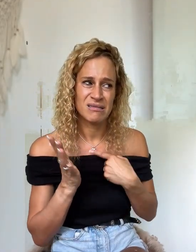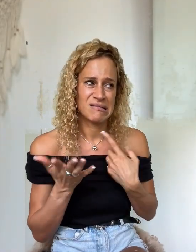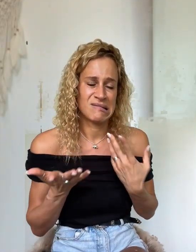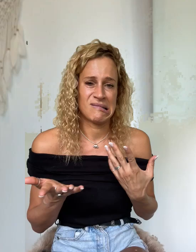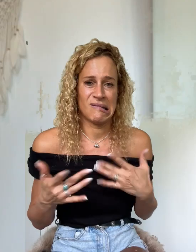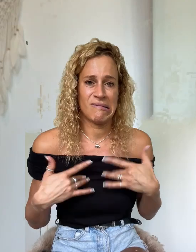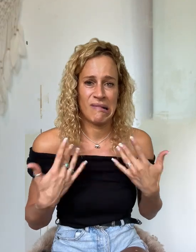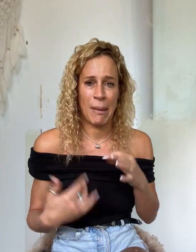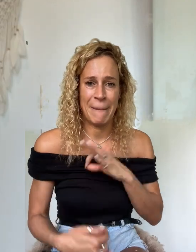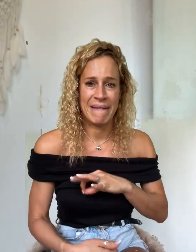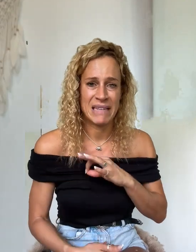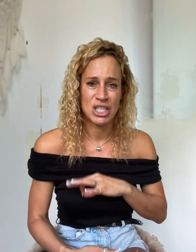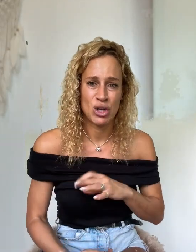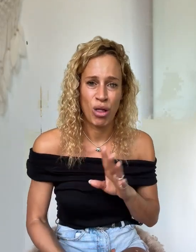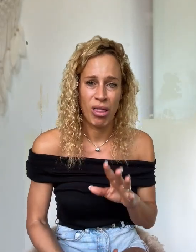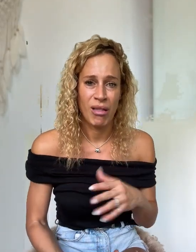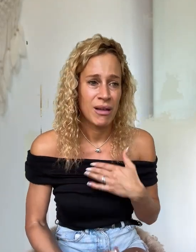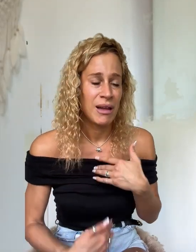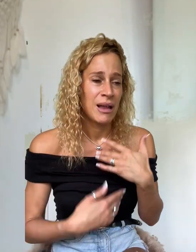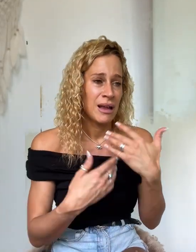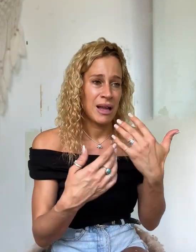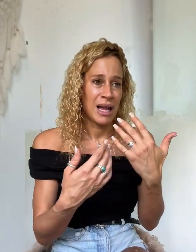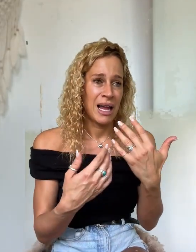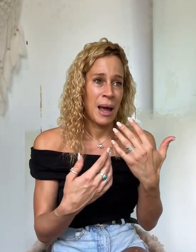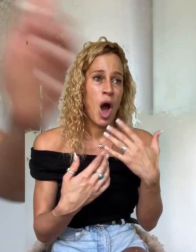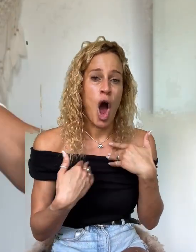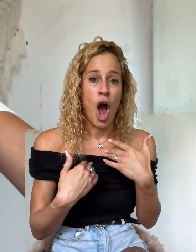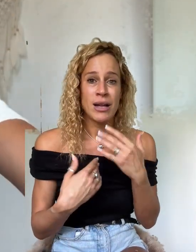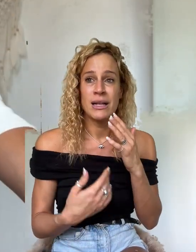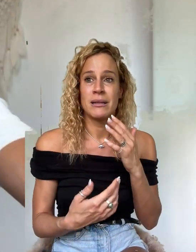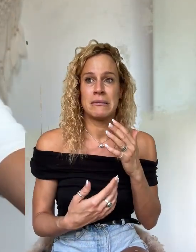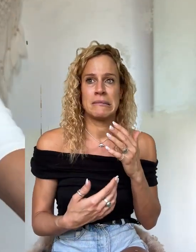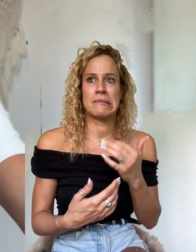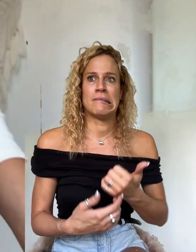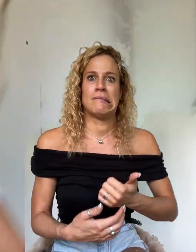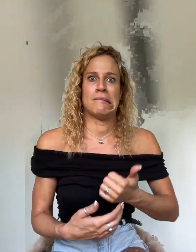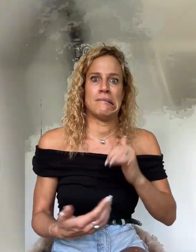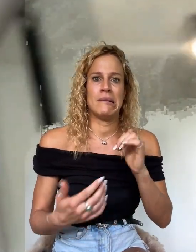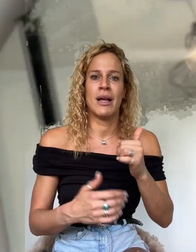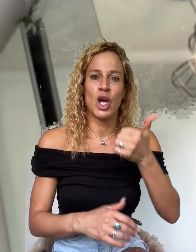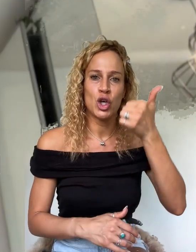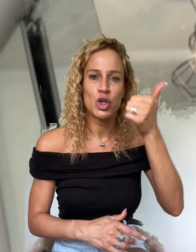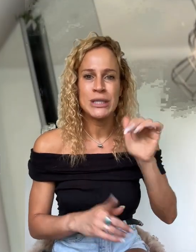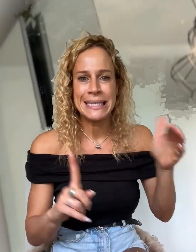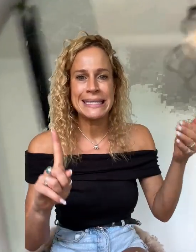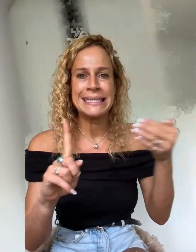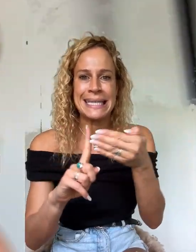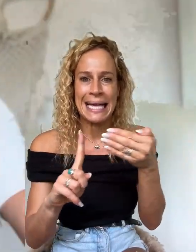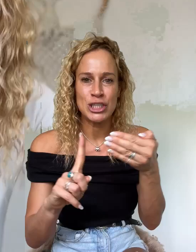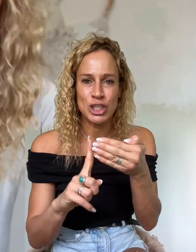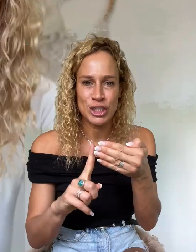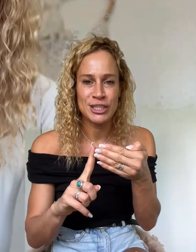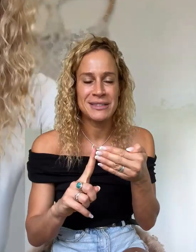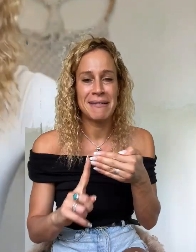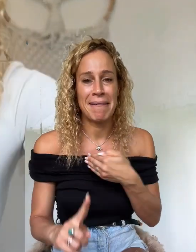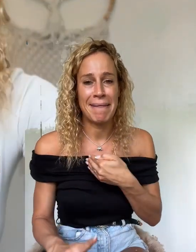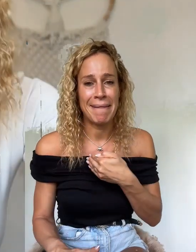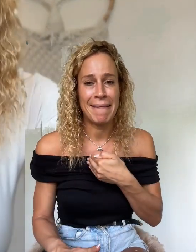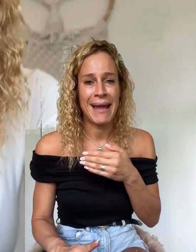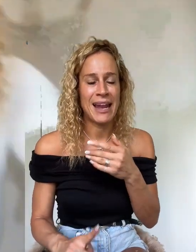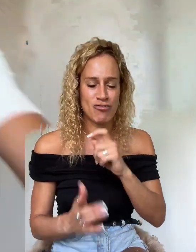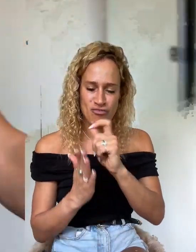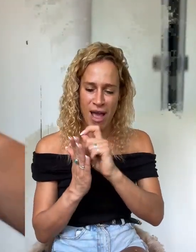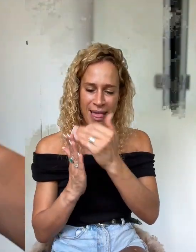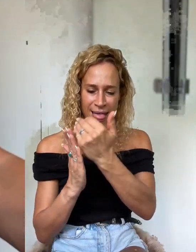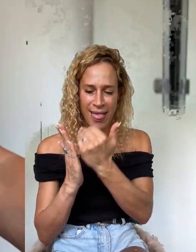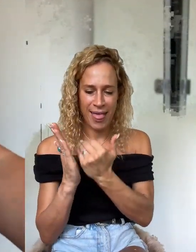actually good. I have such good intentions and oh God. I have such